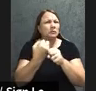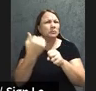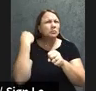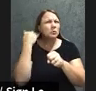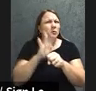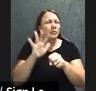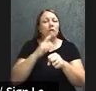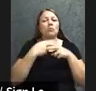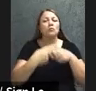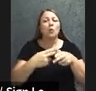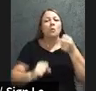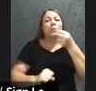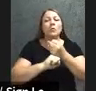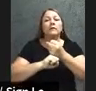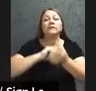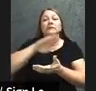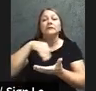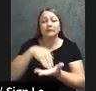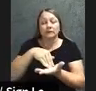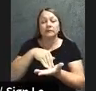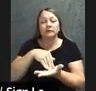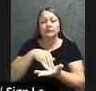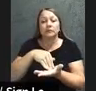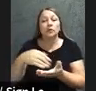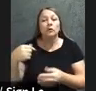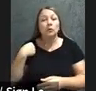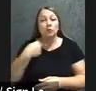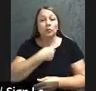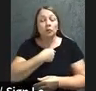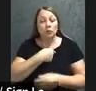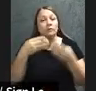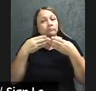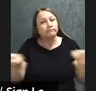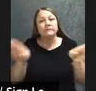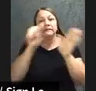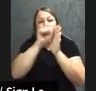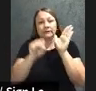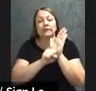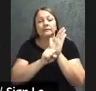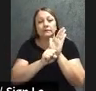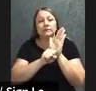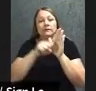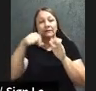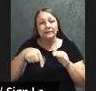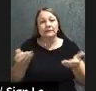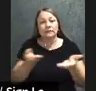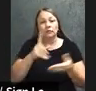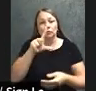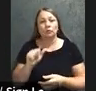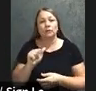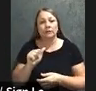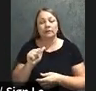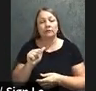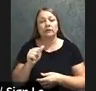the Advocacy Center. We are a statewide organization in Louisiana with the goal